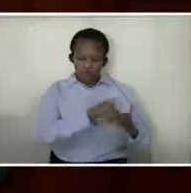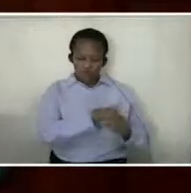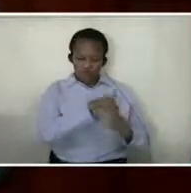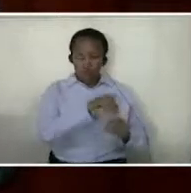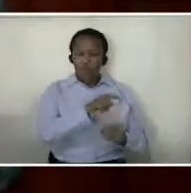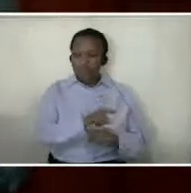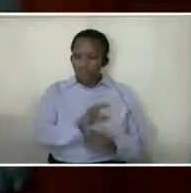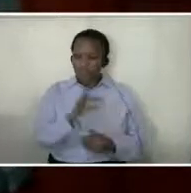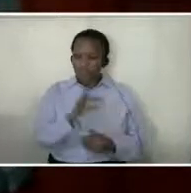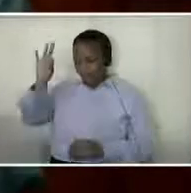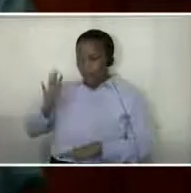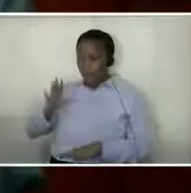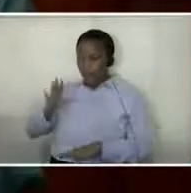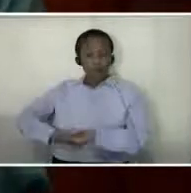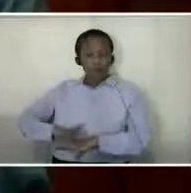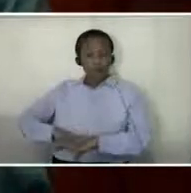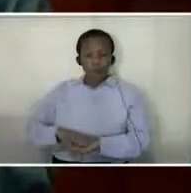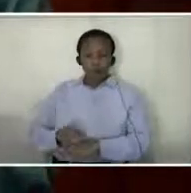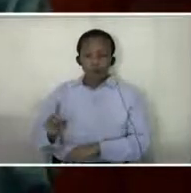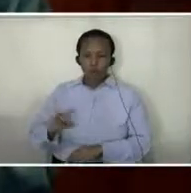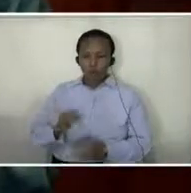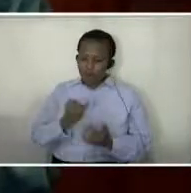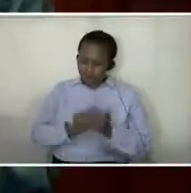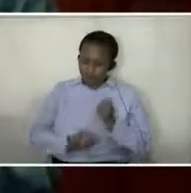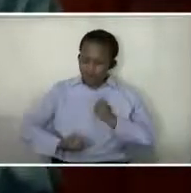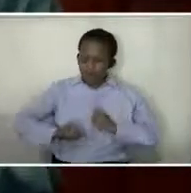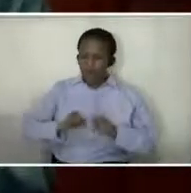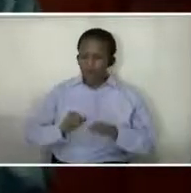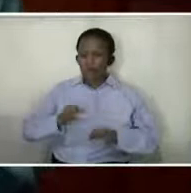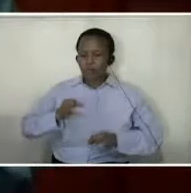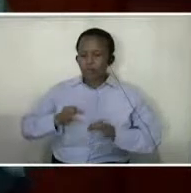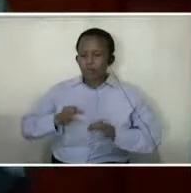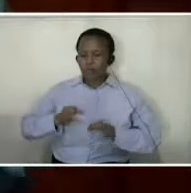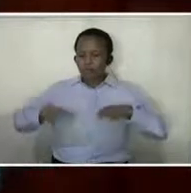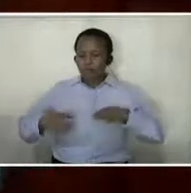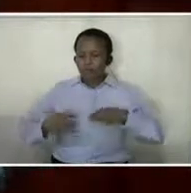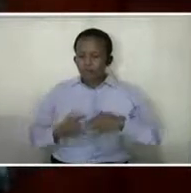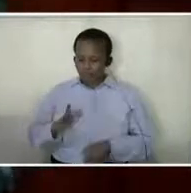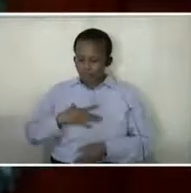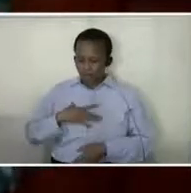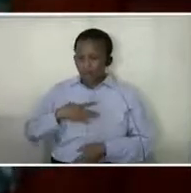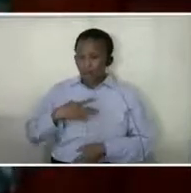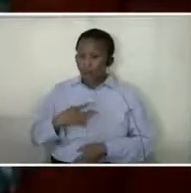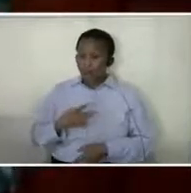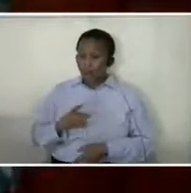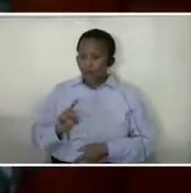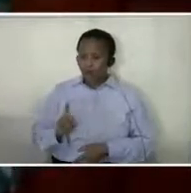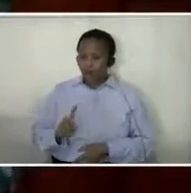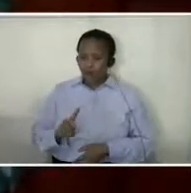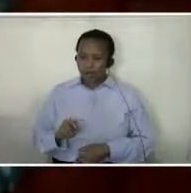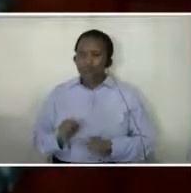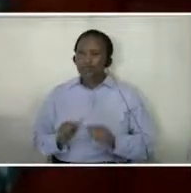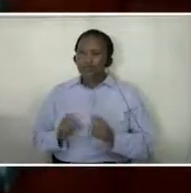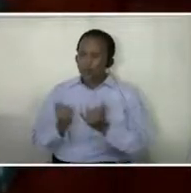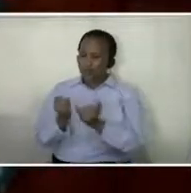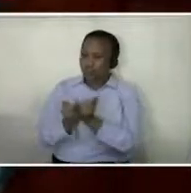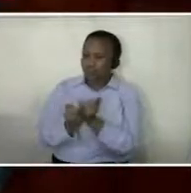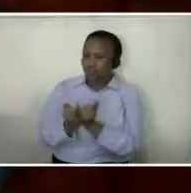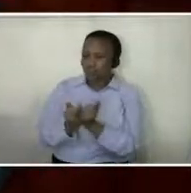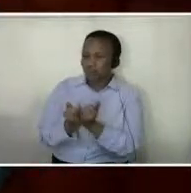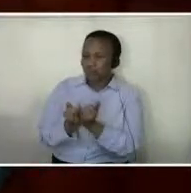Consequently, independent and political party alike contest elections to be elected to